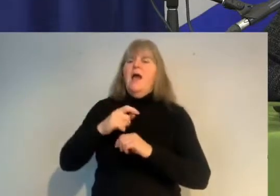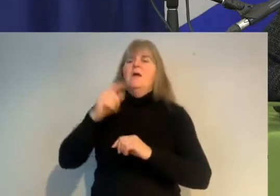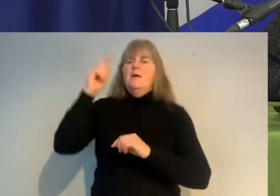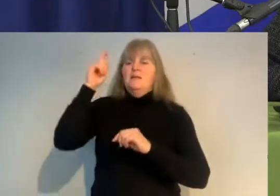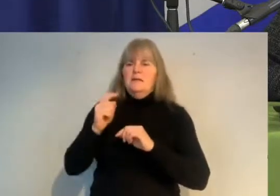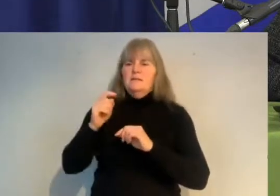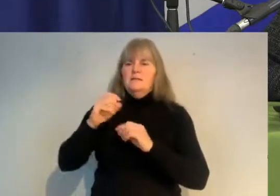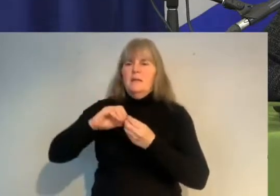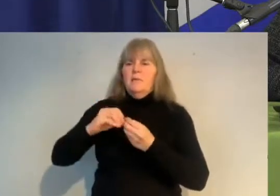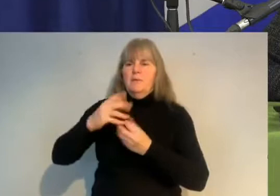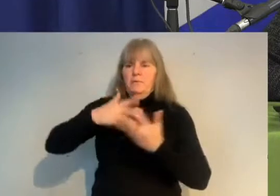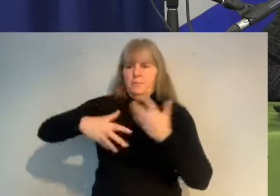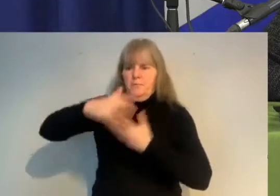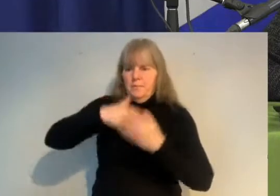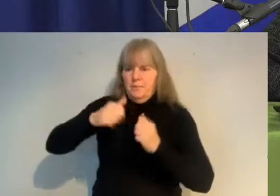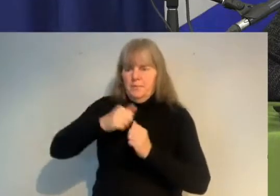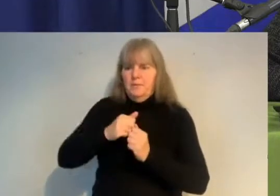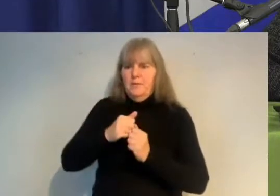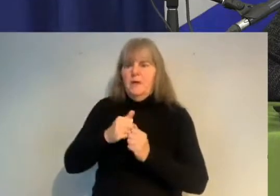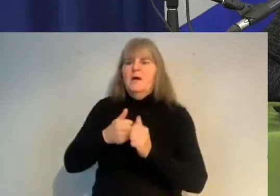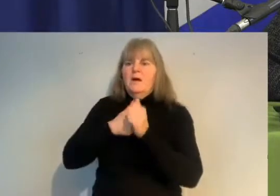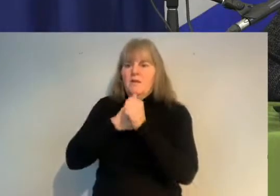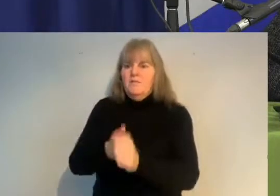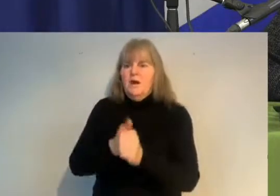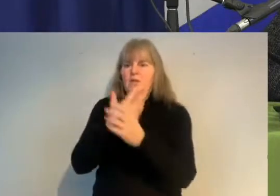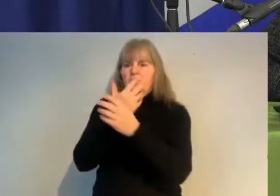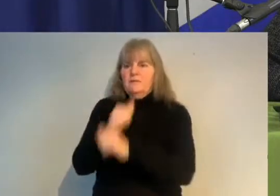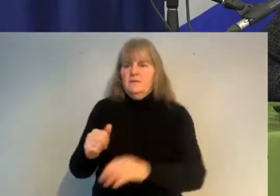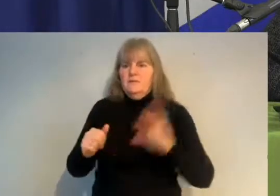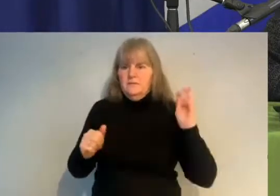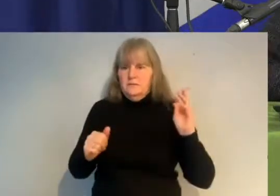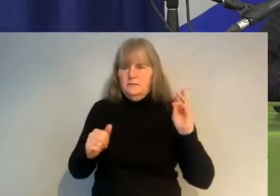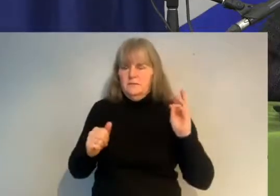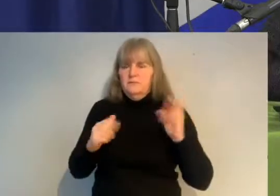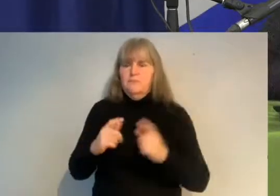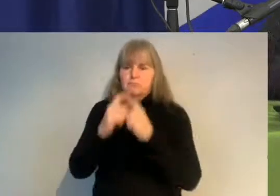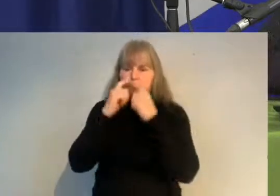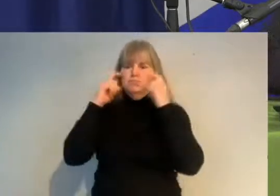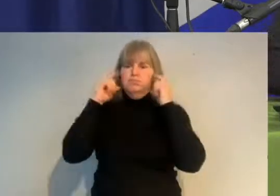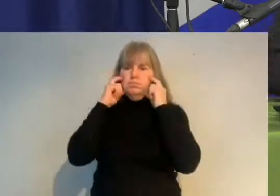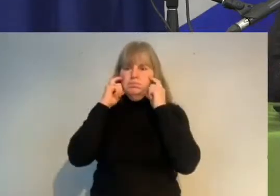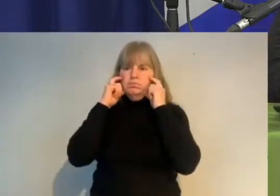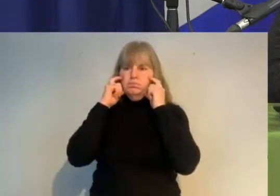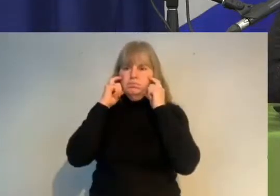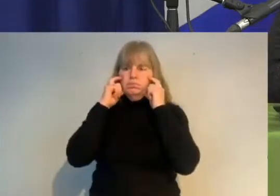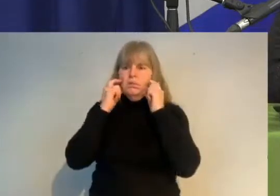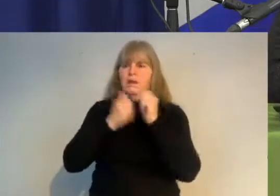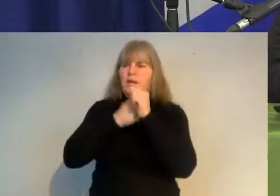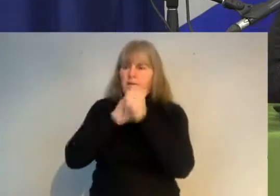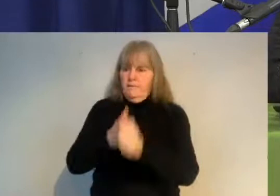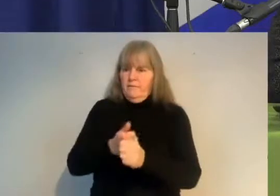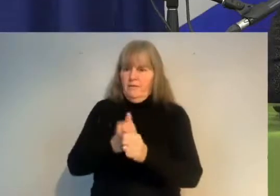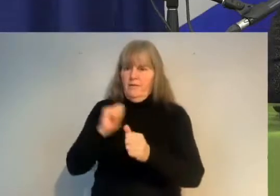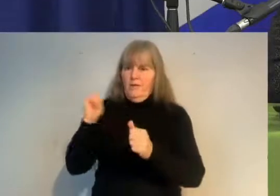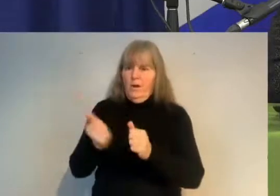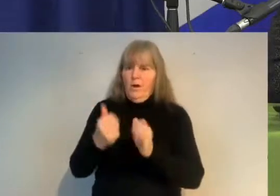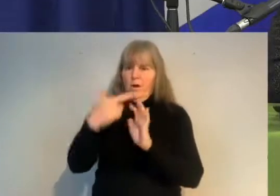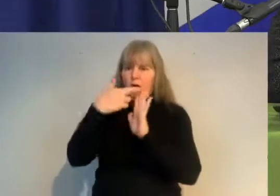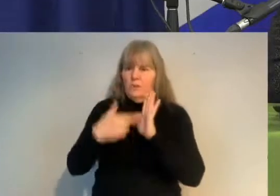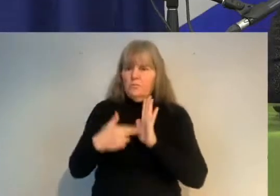Safe 6, to wear our masks, and follow all the measures.